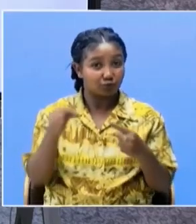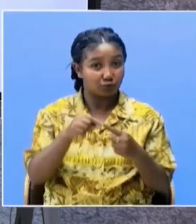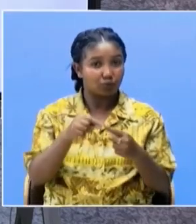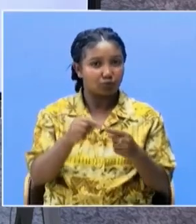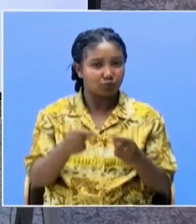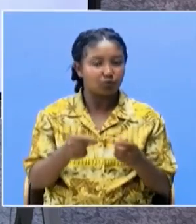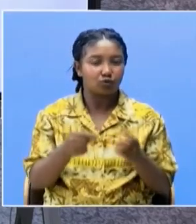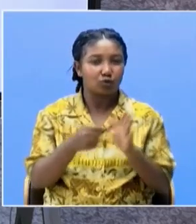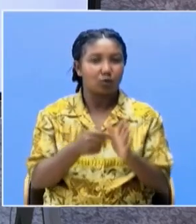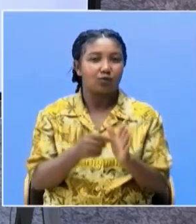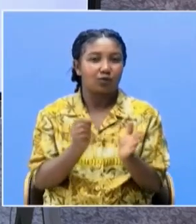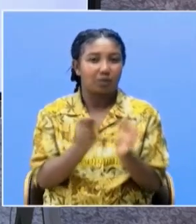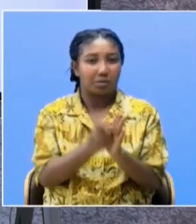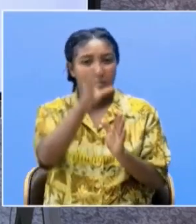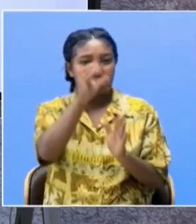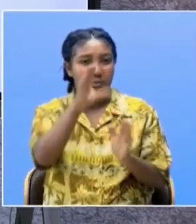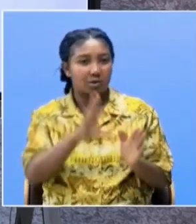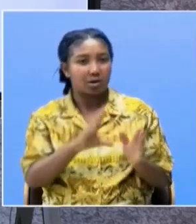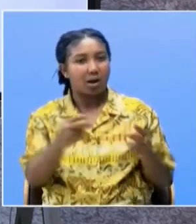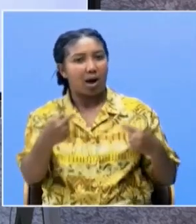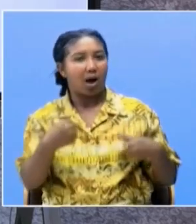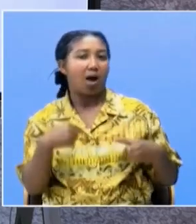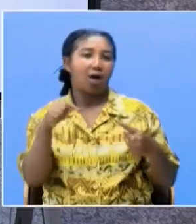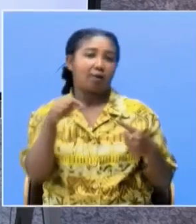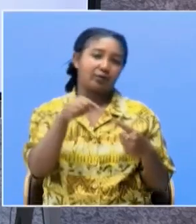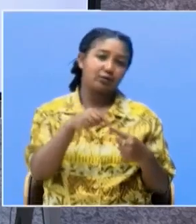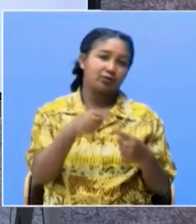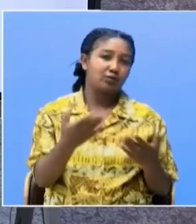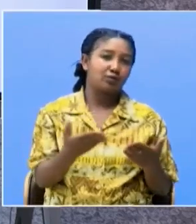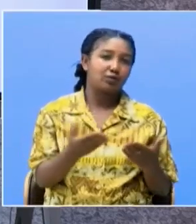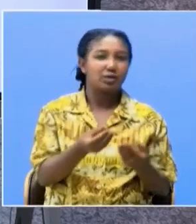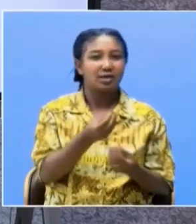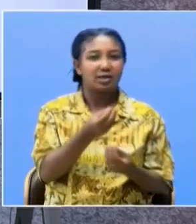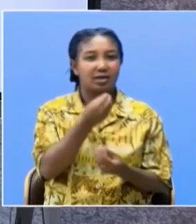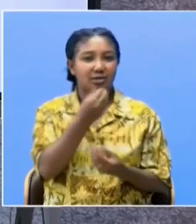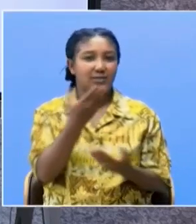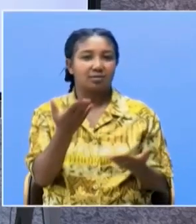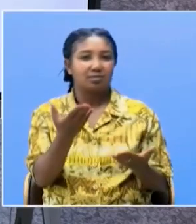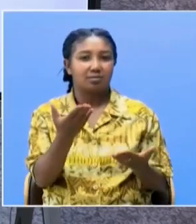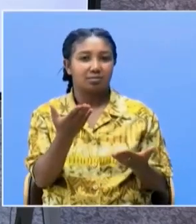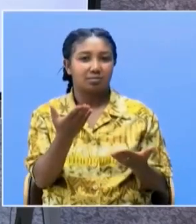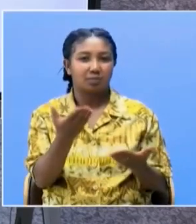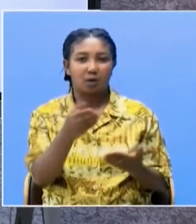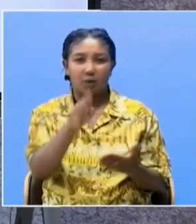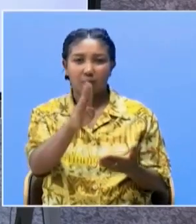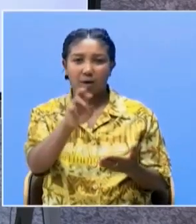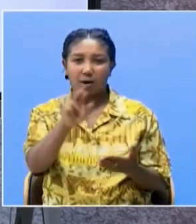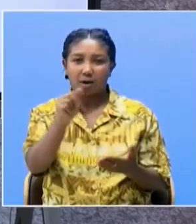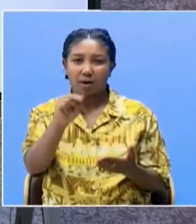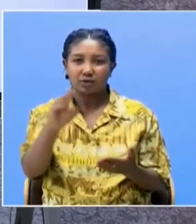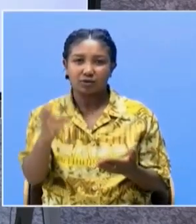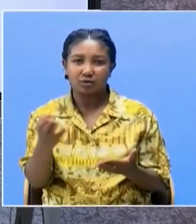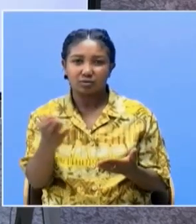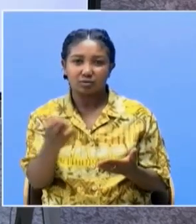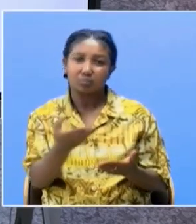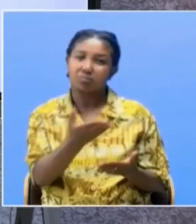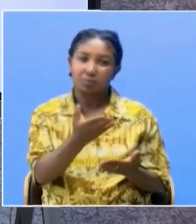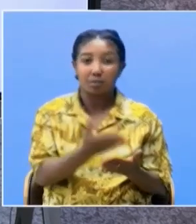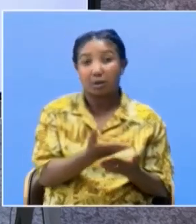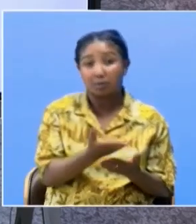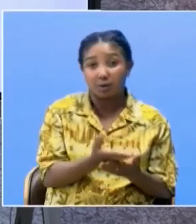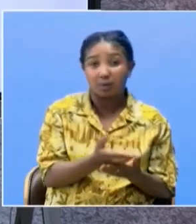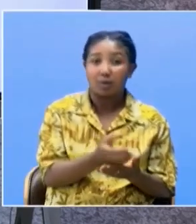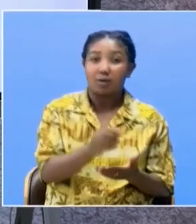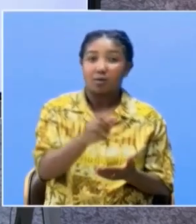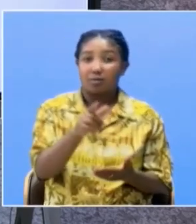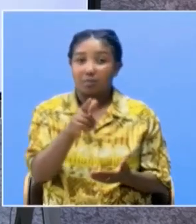necessity. For example, somebody might say, I have to eat a brunch. Brunch is what? Between breakfast and lunch, but